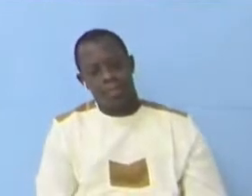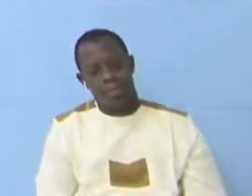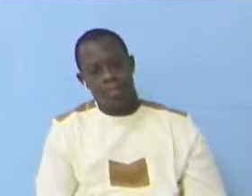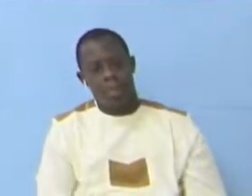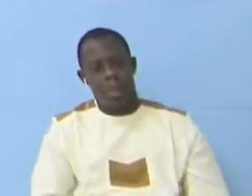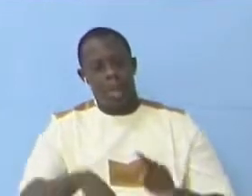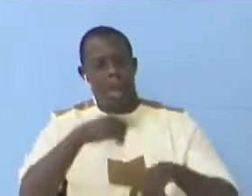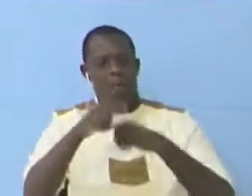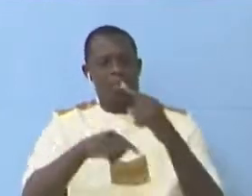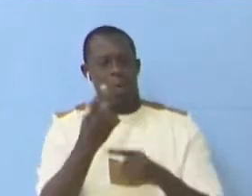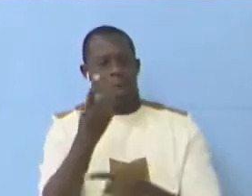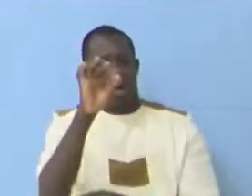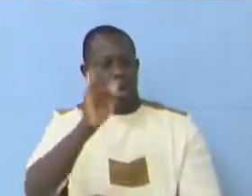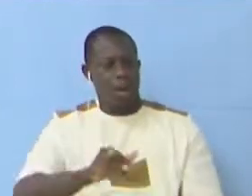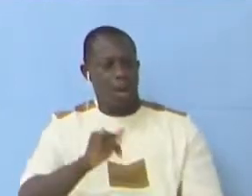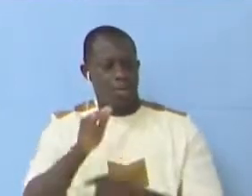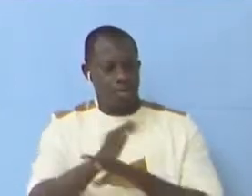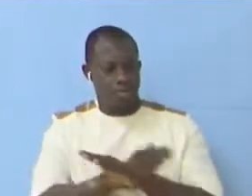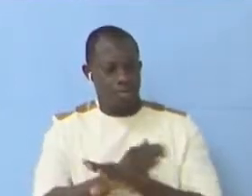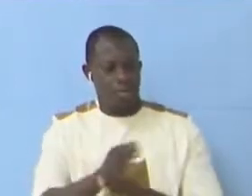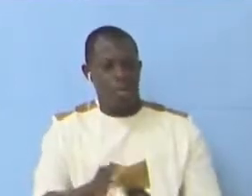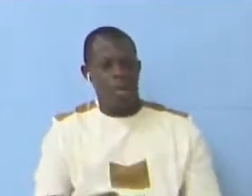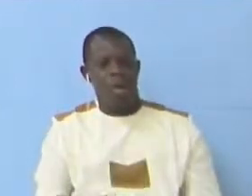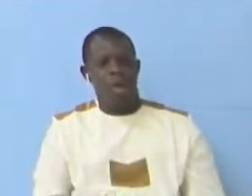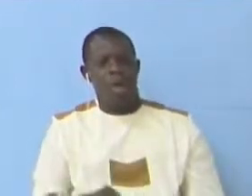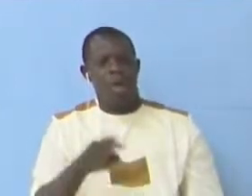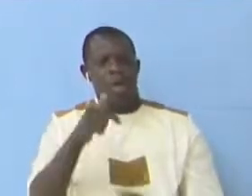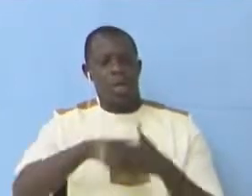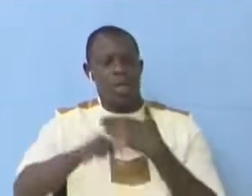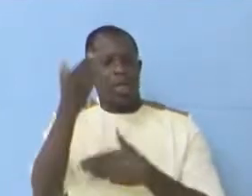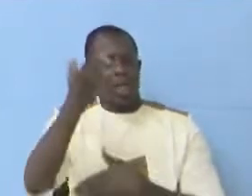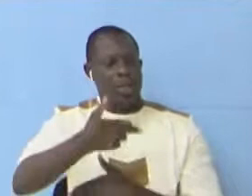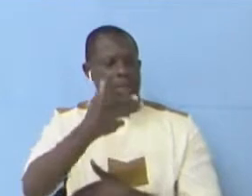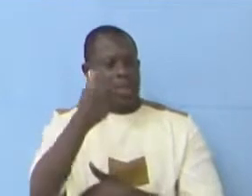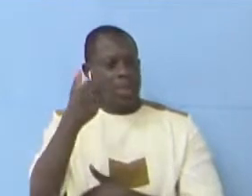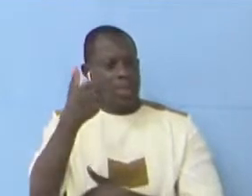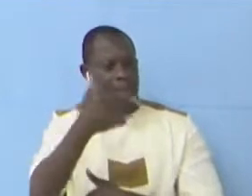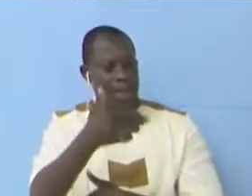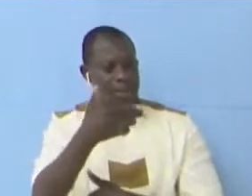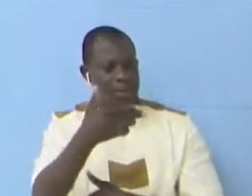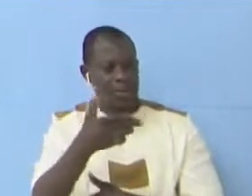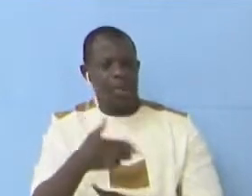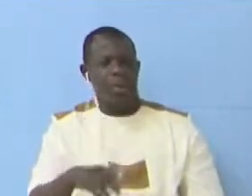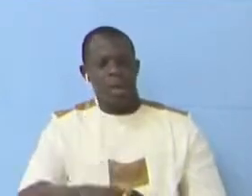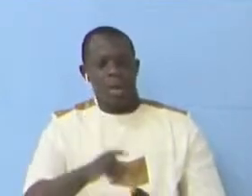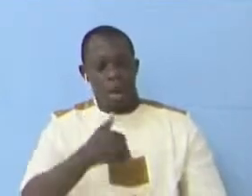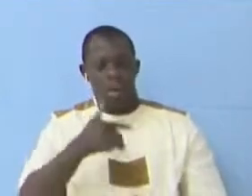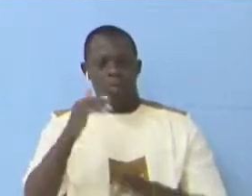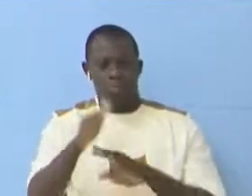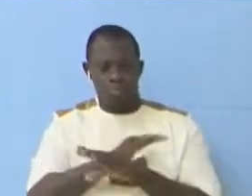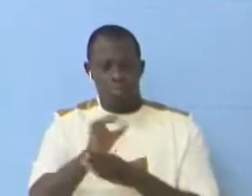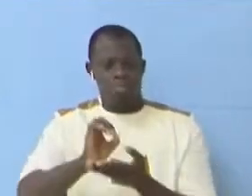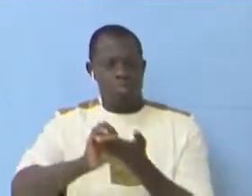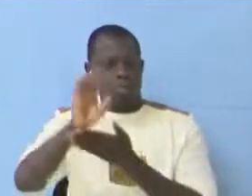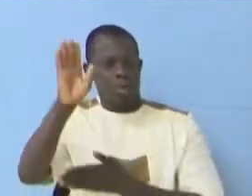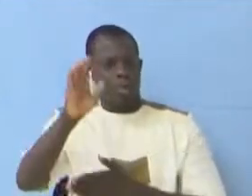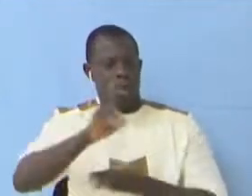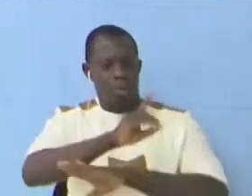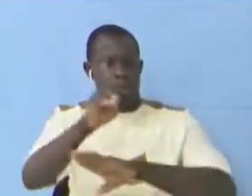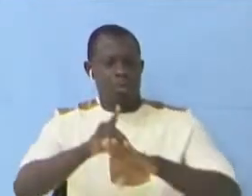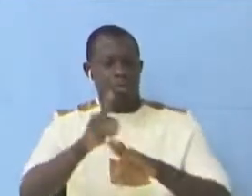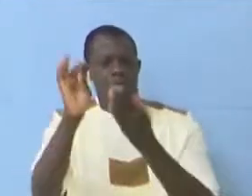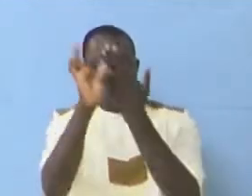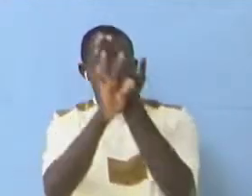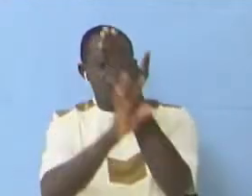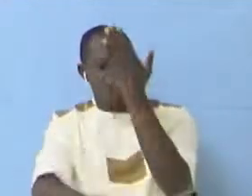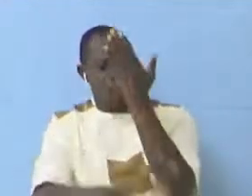After a year. Gannaaw benn at. In 1999. In 1999. I was sent to the Foreign Affairs,